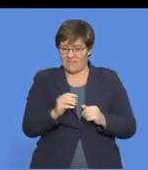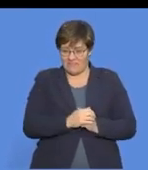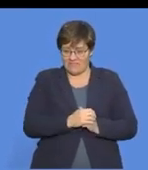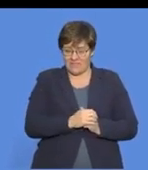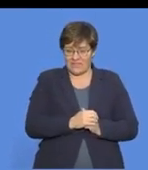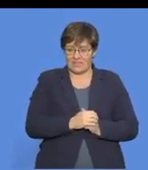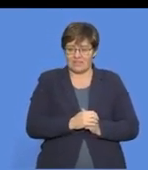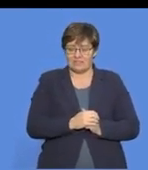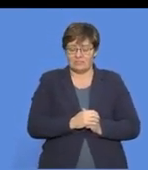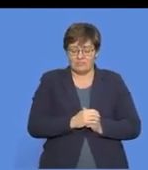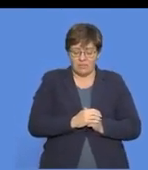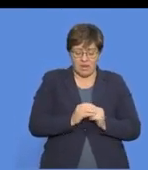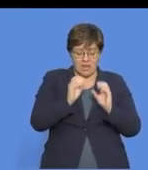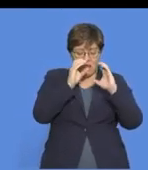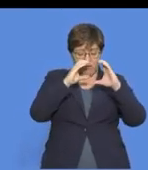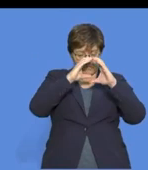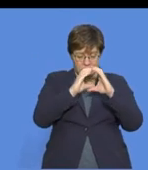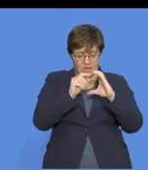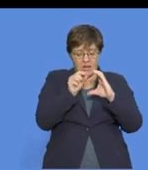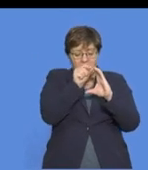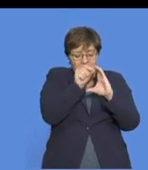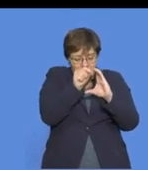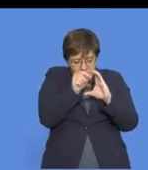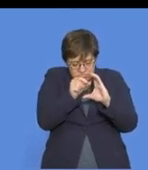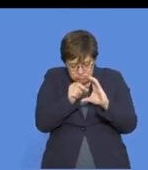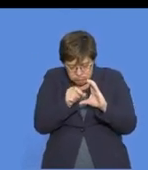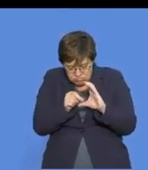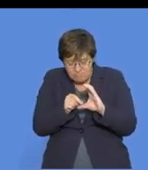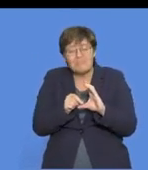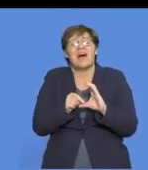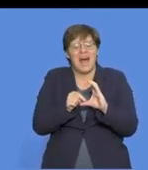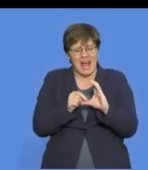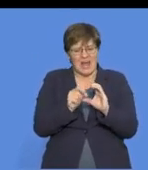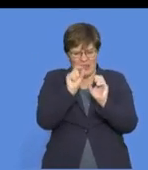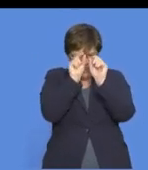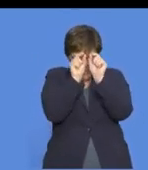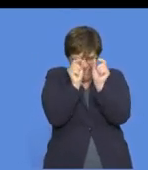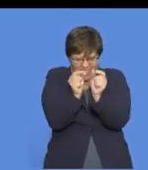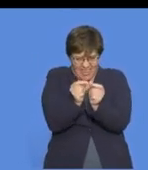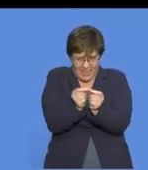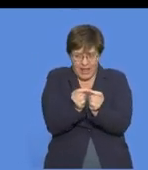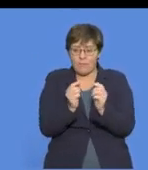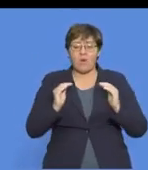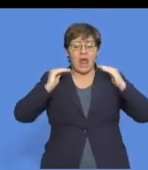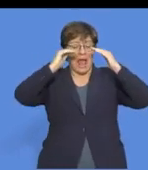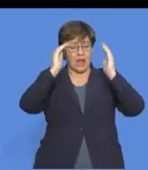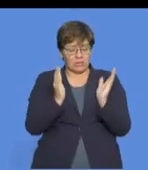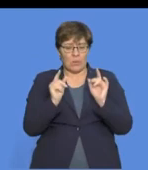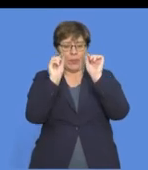pore, whereas the walls on the outside of the two guard cells are much, much